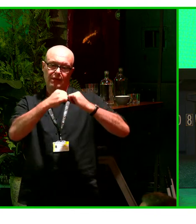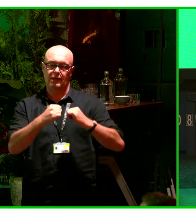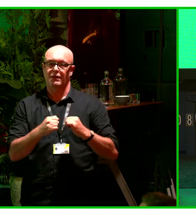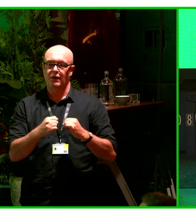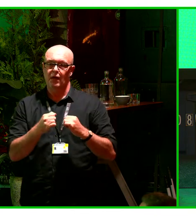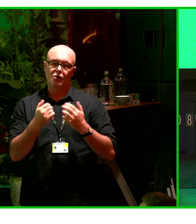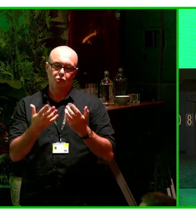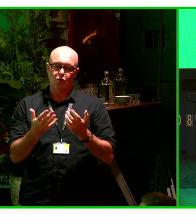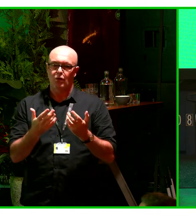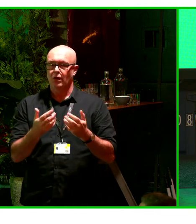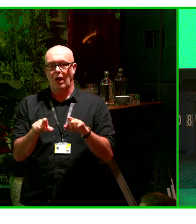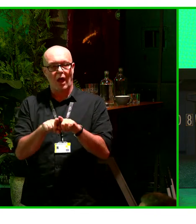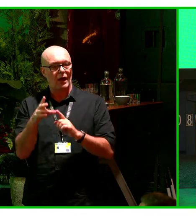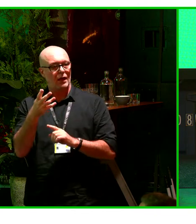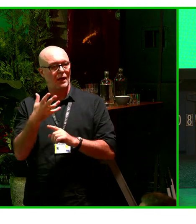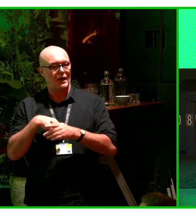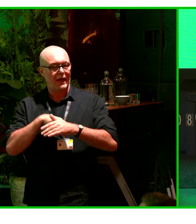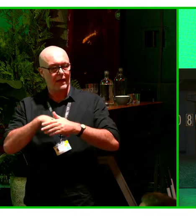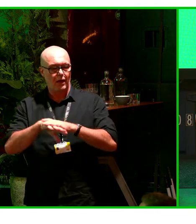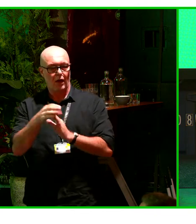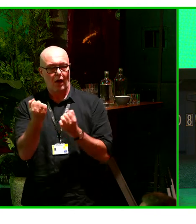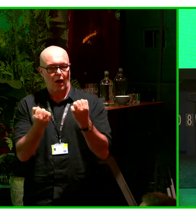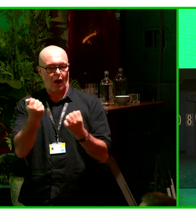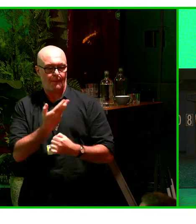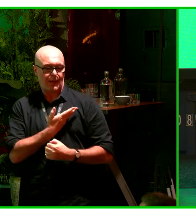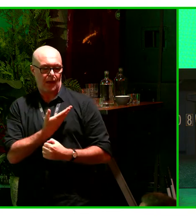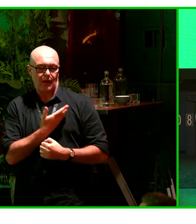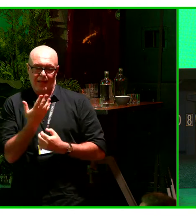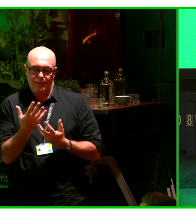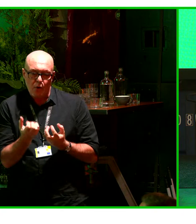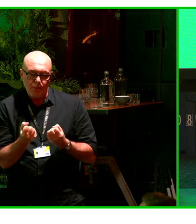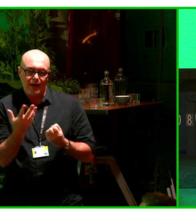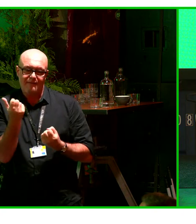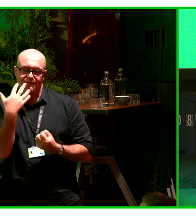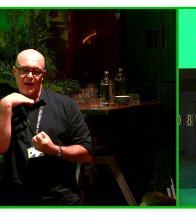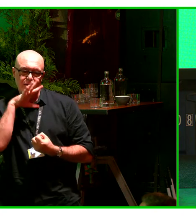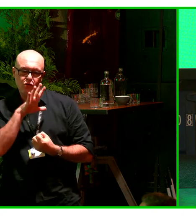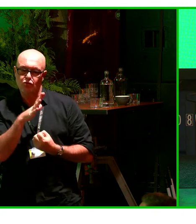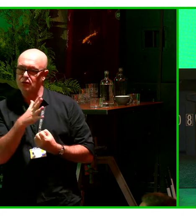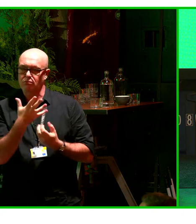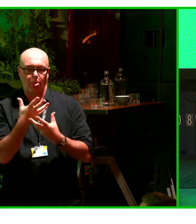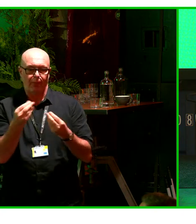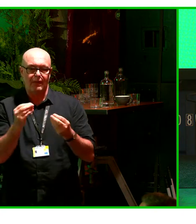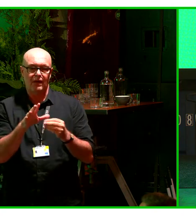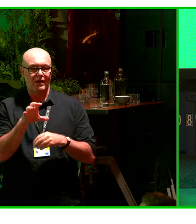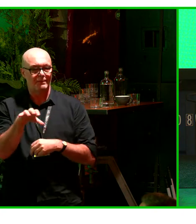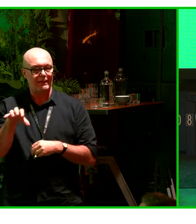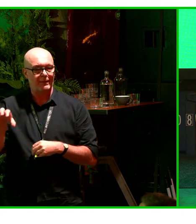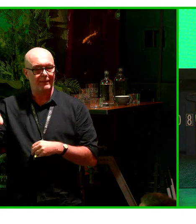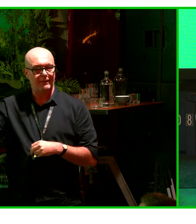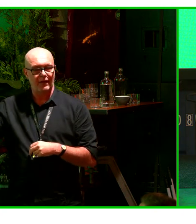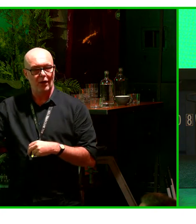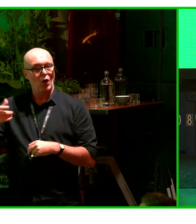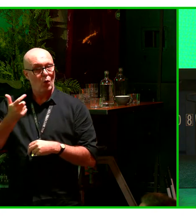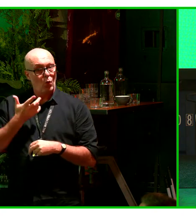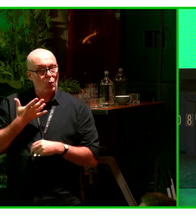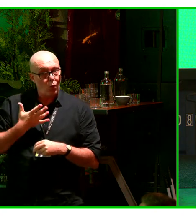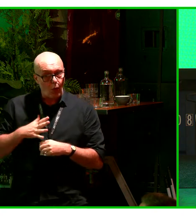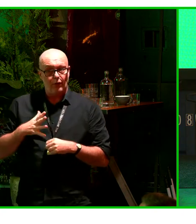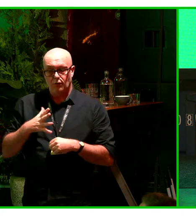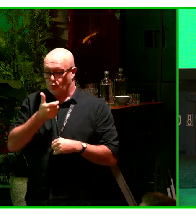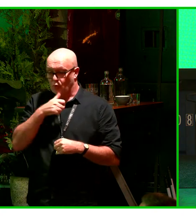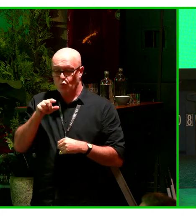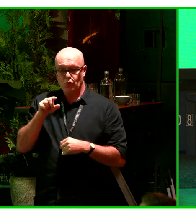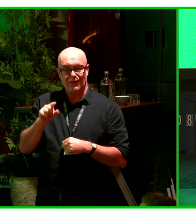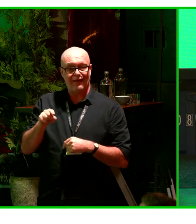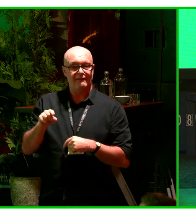have 580 spaces, and we are currently trying to turn that into an energy centre by, you know, if we can persuade 580 people to